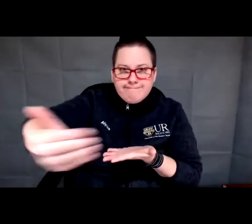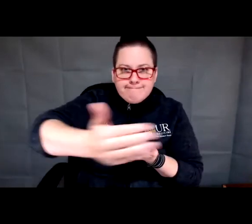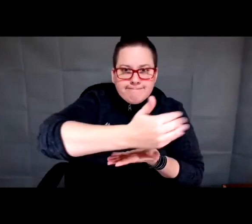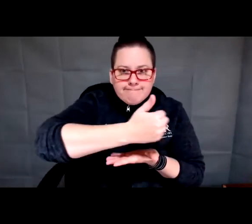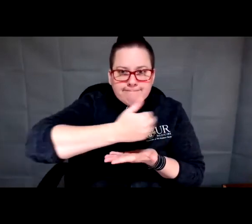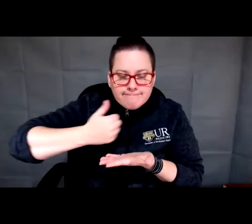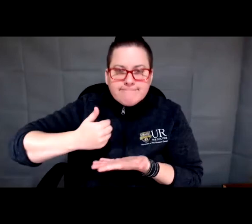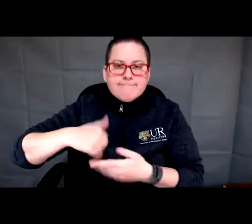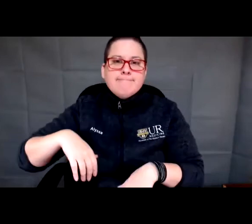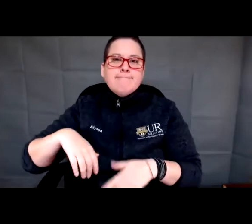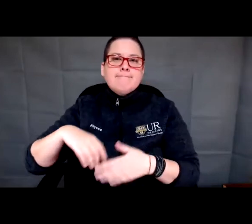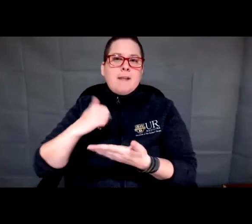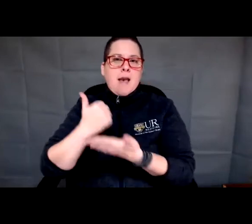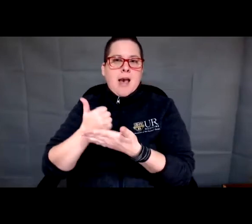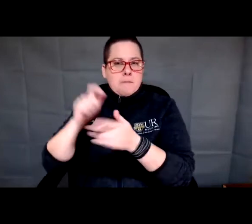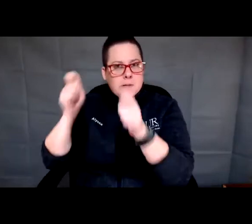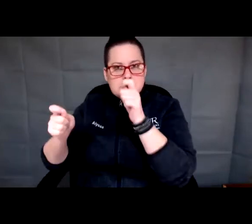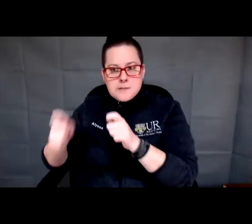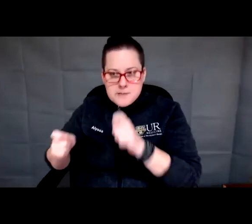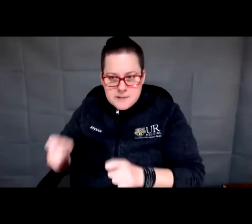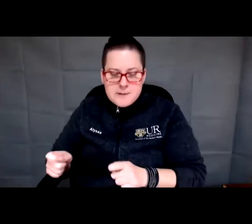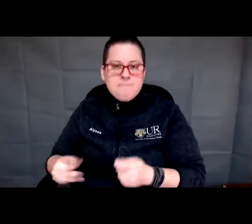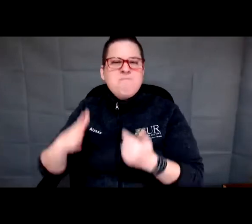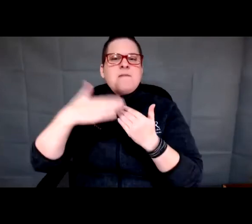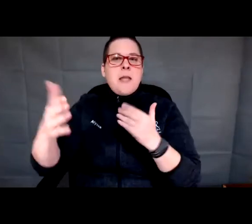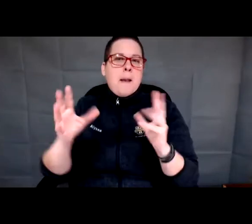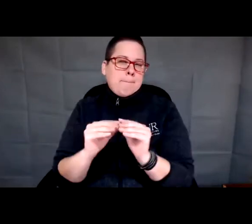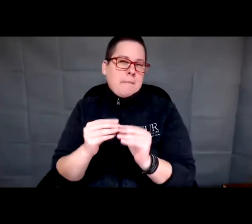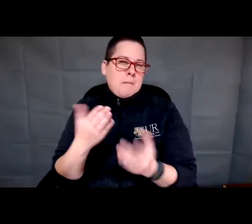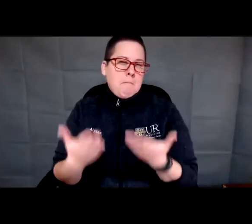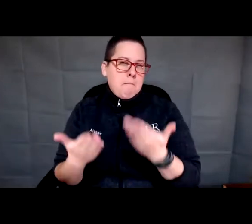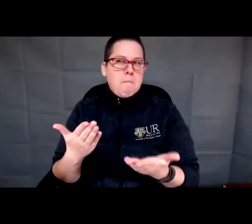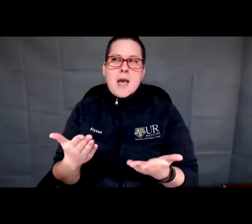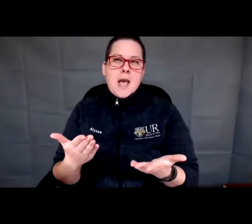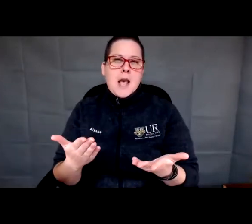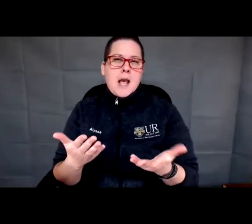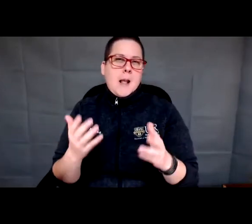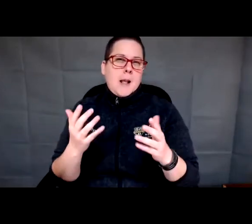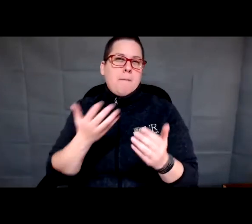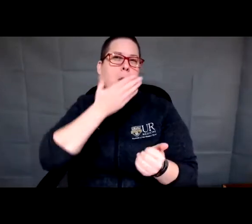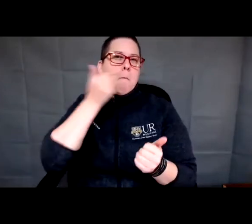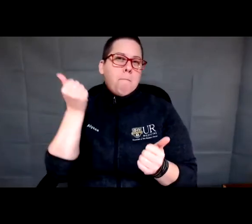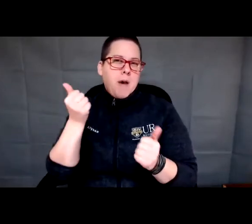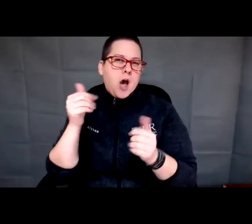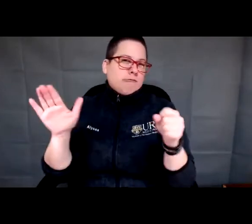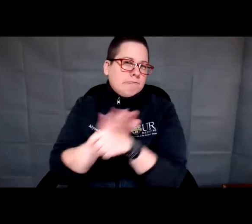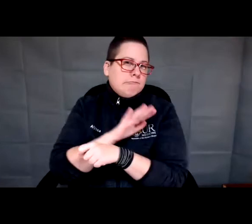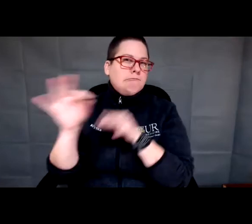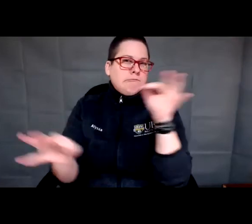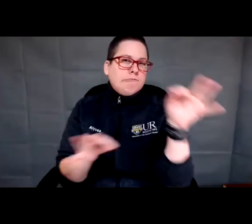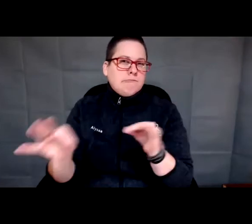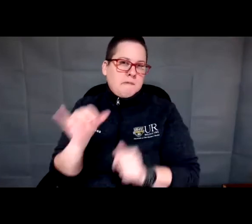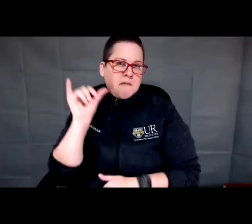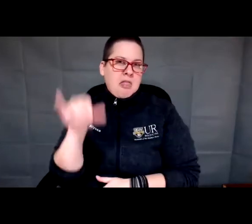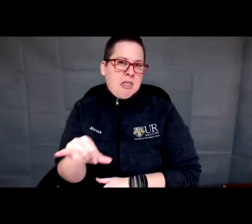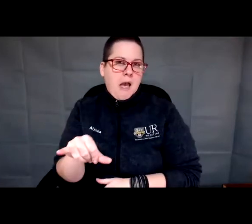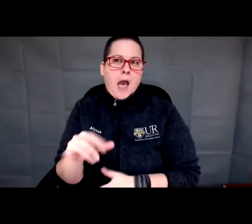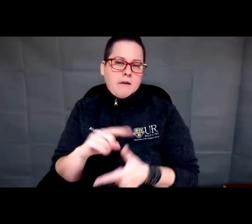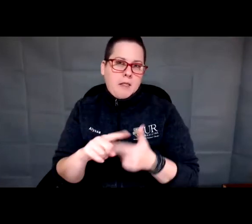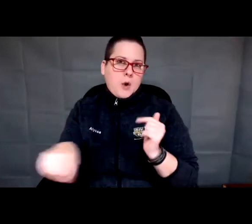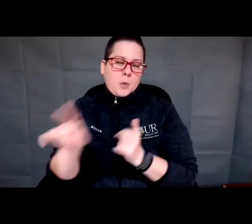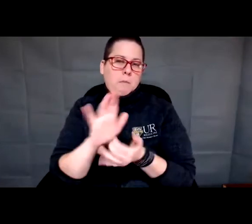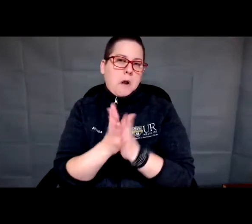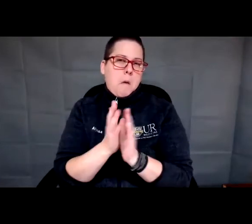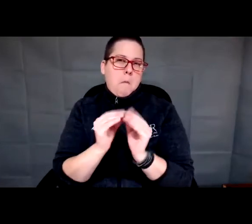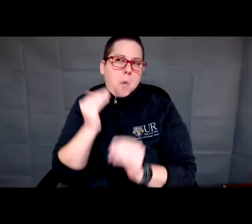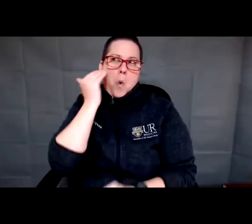in a good form. And so at our next meeting, maybe we'll have a more thorough update on that project so that everyone can be aware